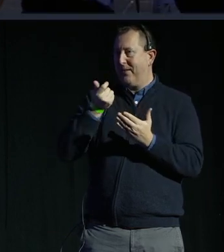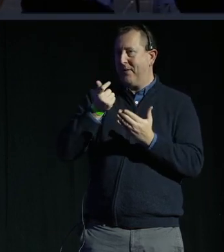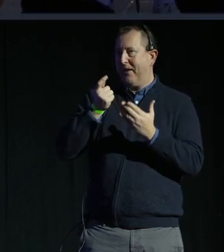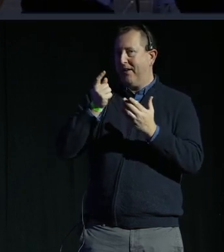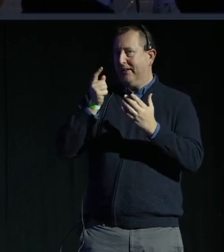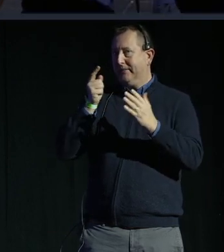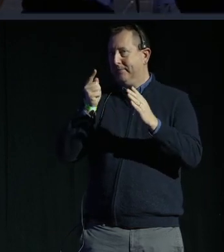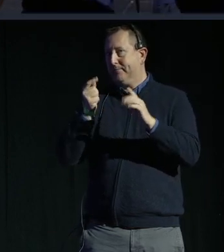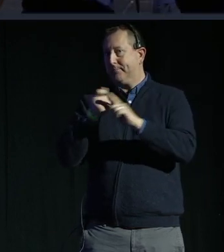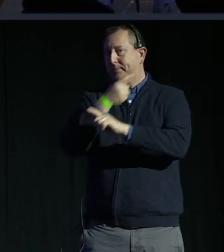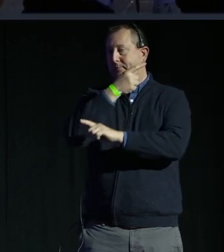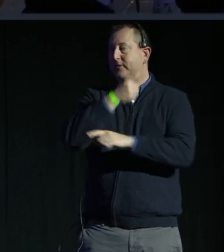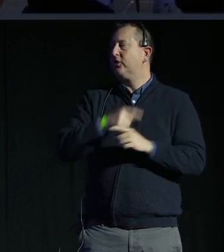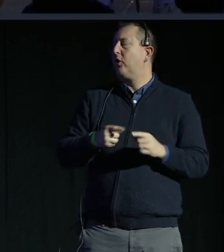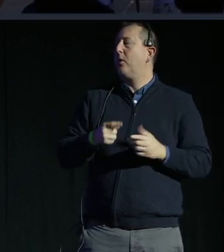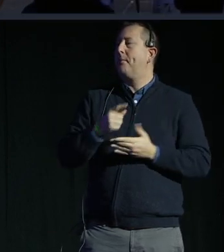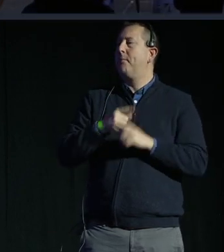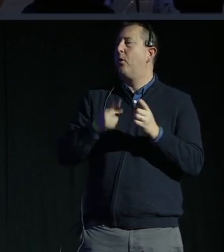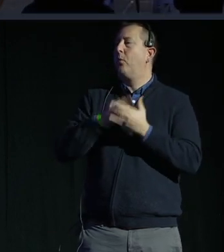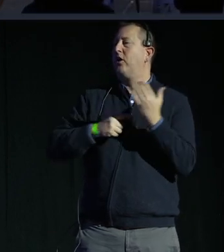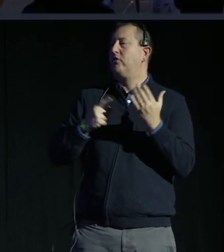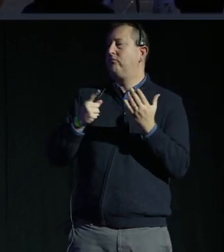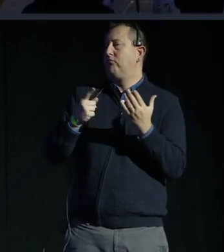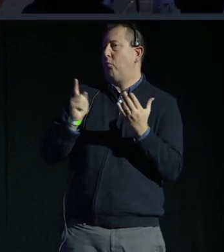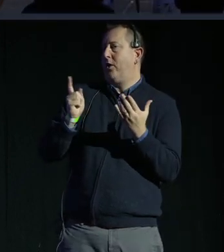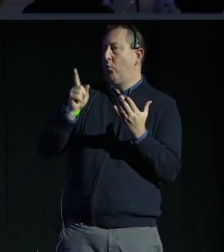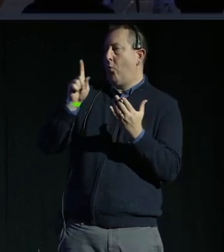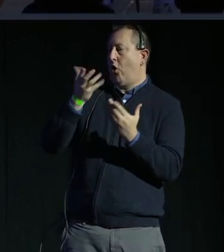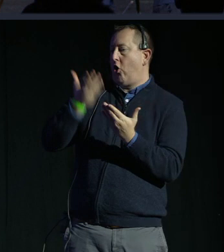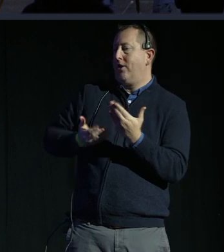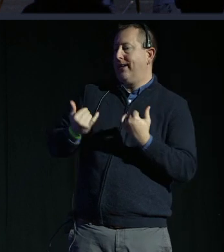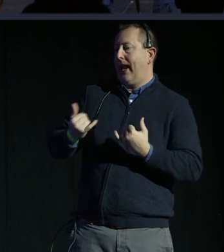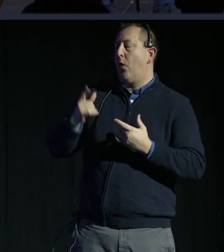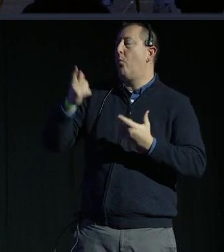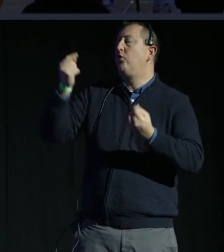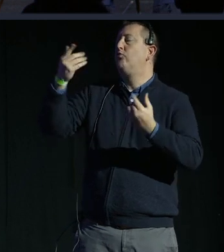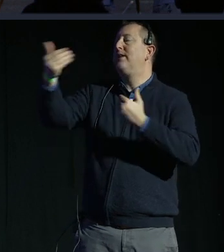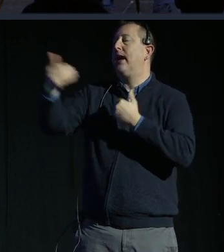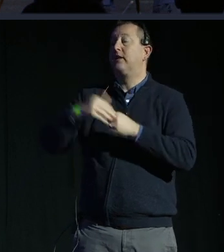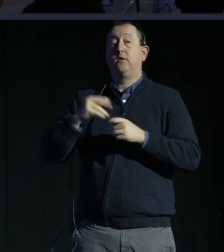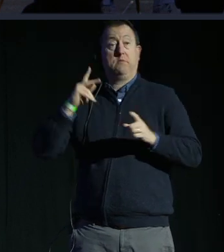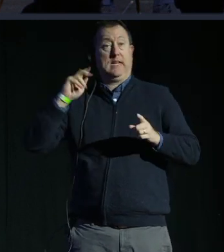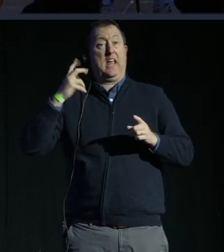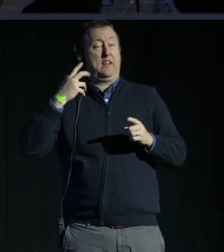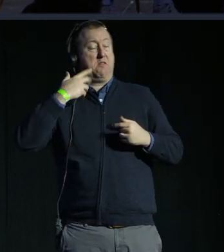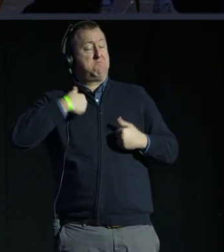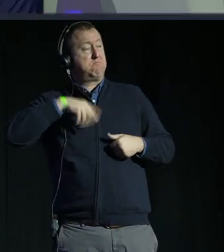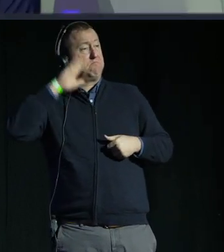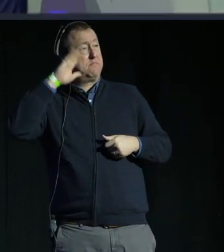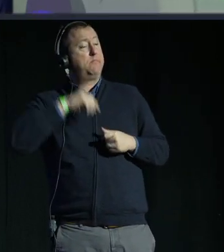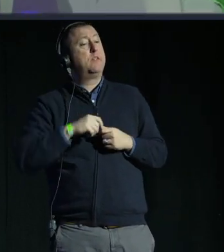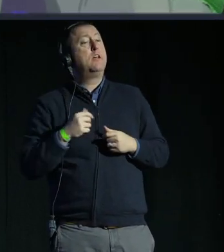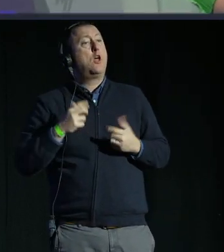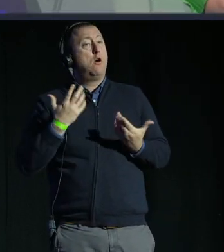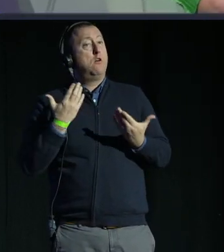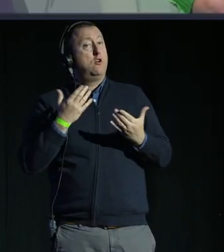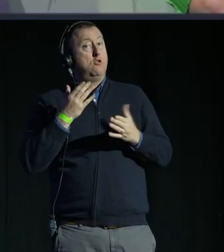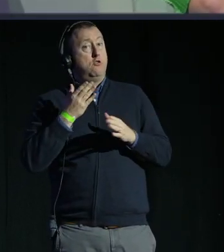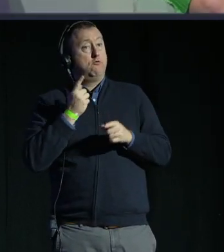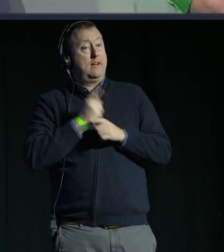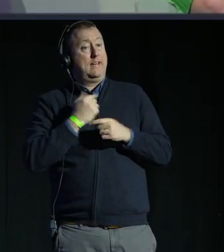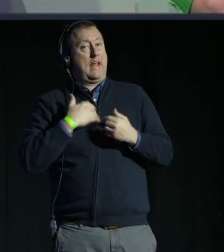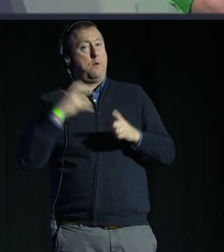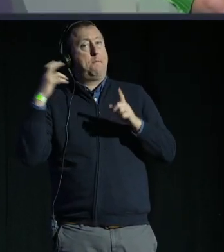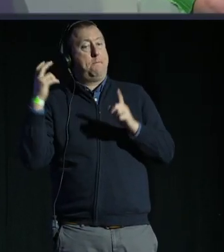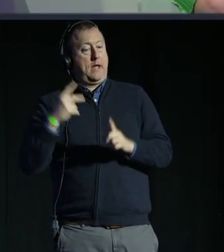So given where you are now, like where'd you go? I'll take this one. Yeah. So kind of after that, right, we're back at